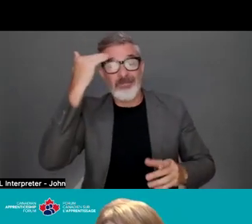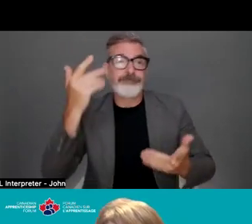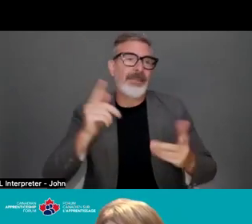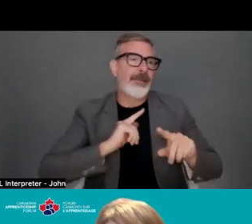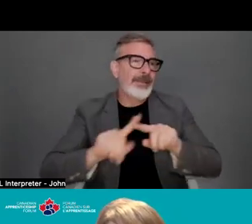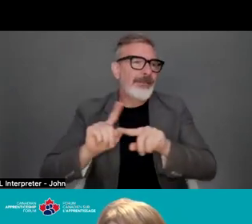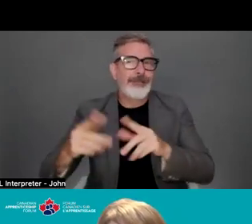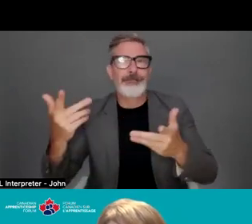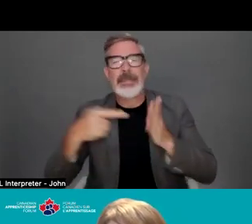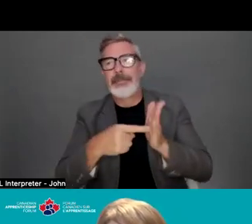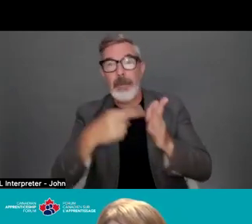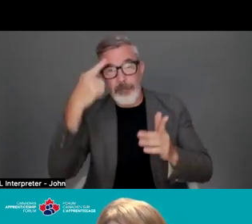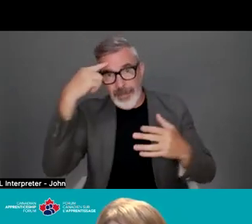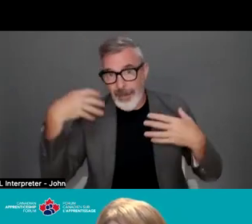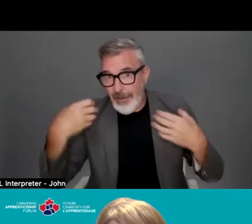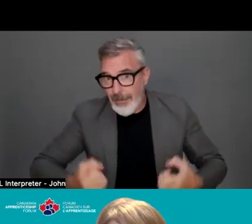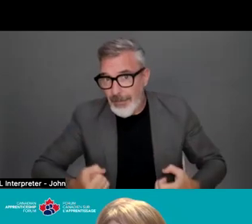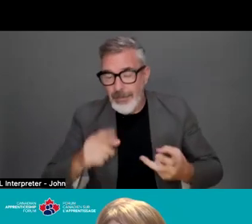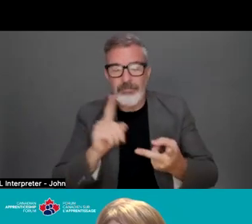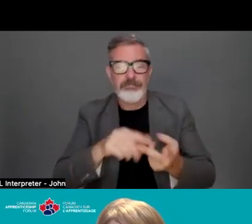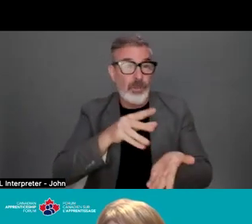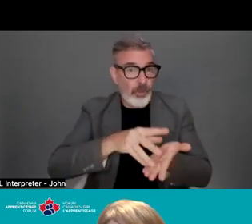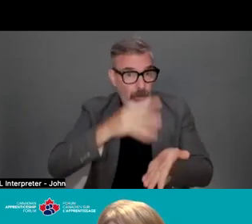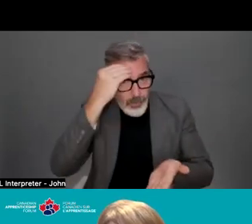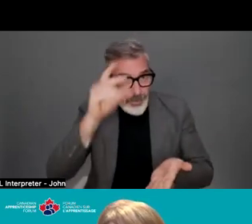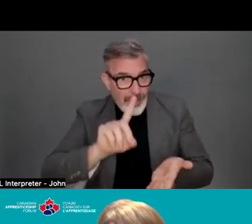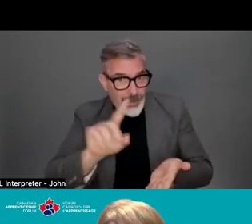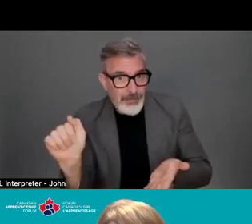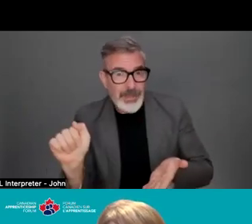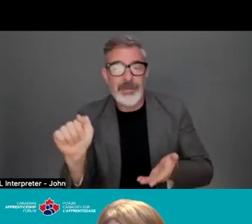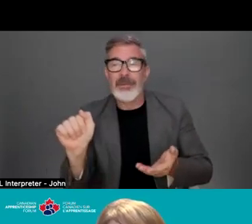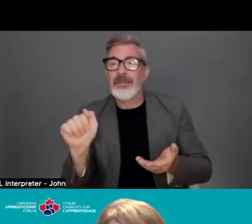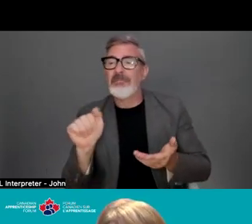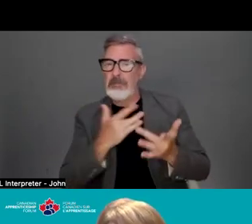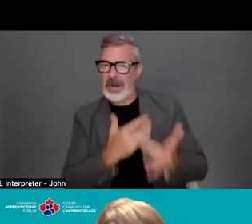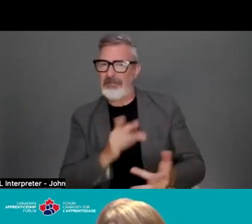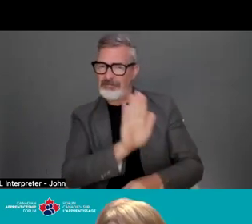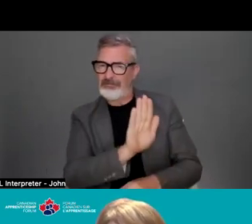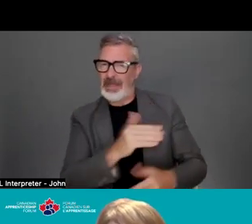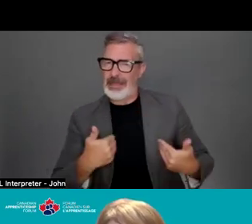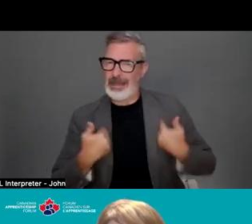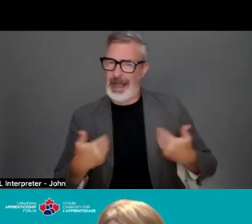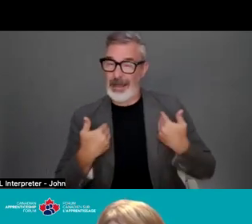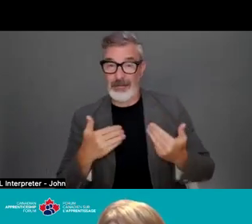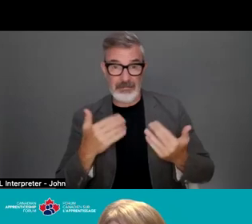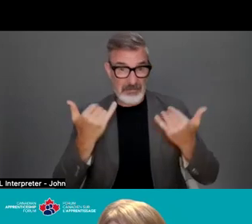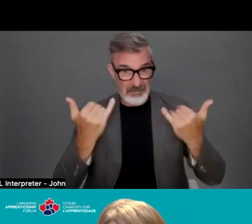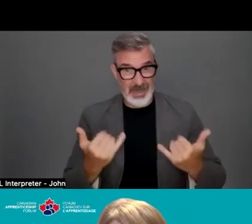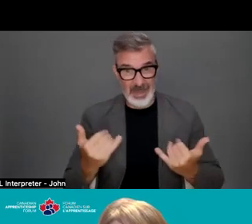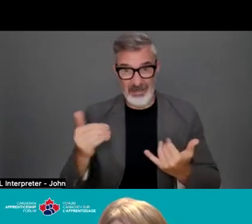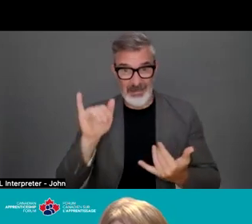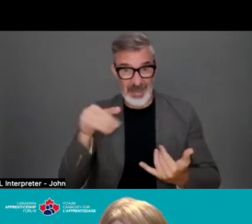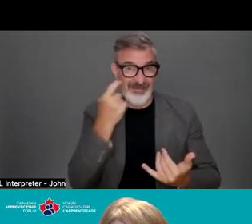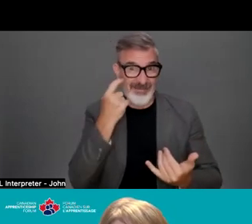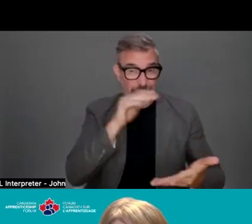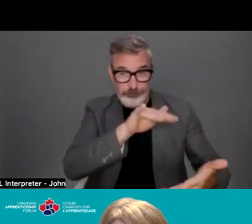very common for younger people. The percentage is probably a lot higher than that, but that is what the survey